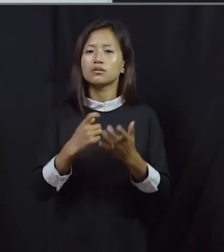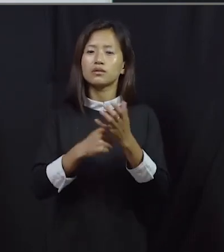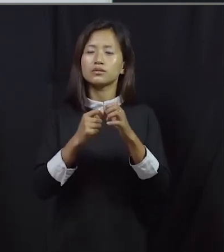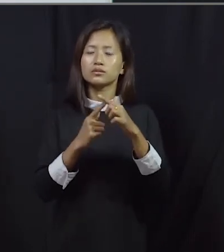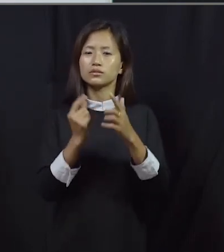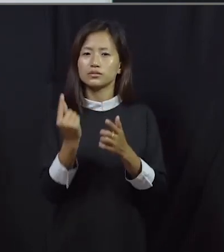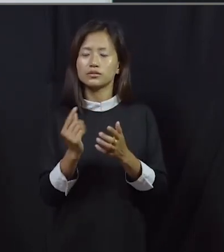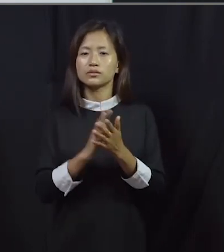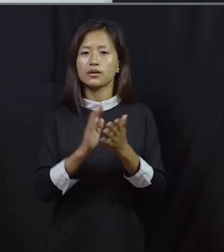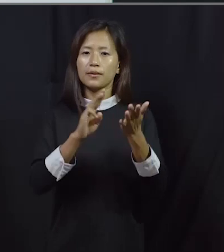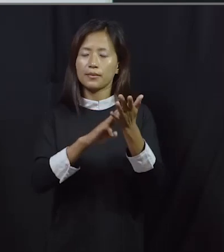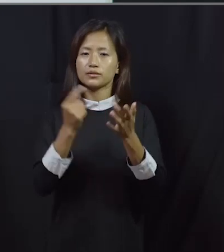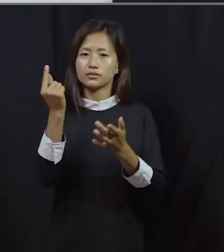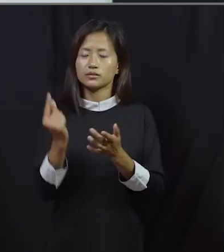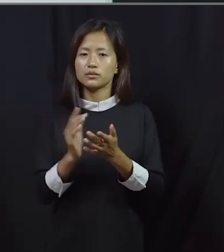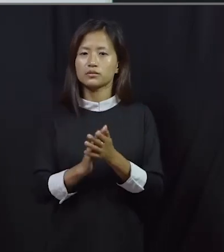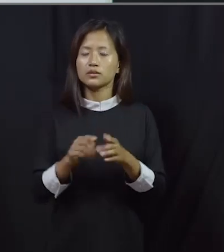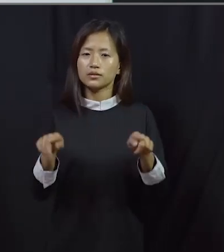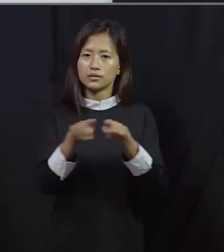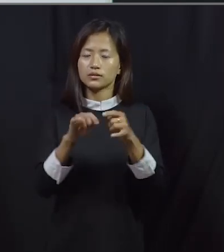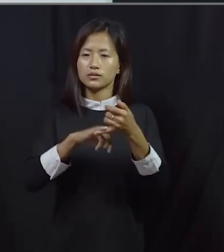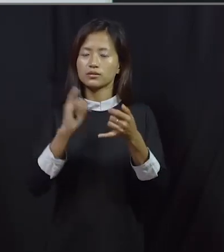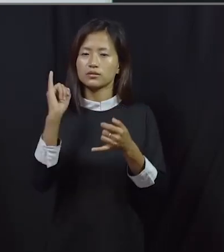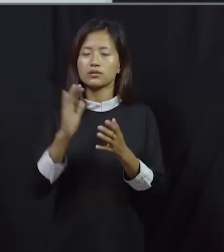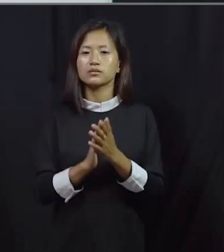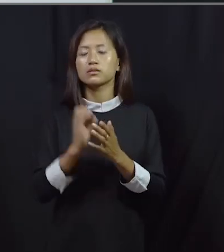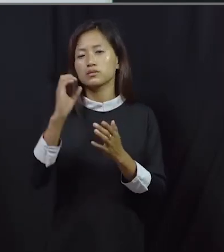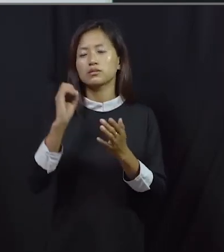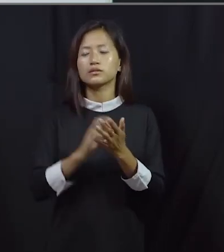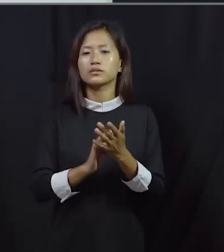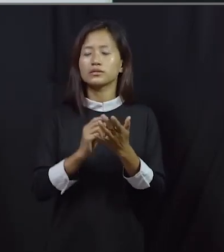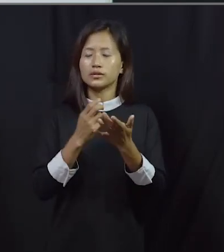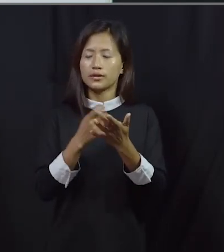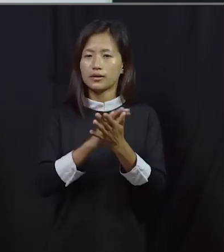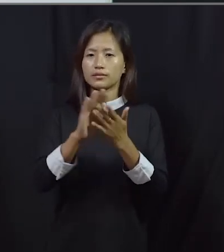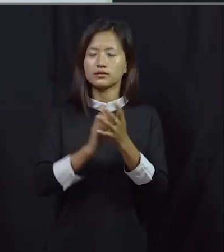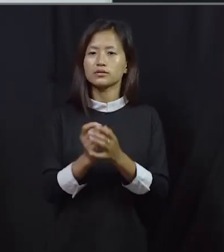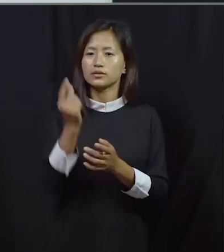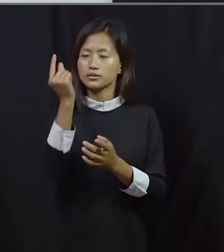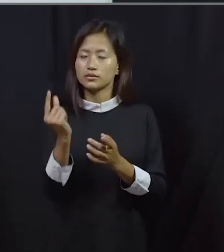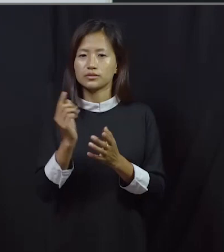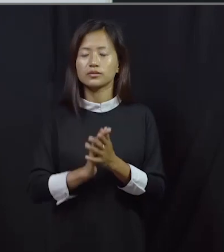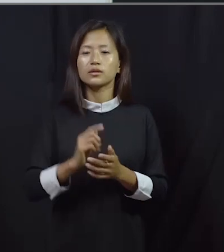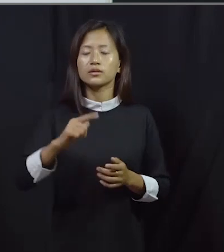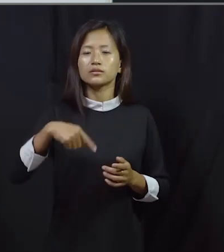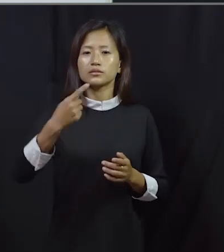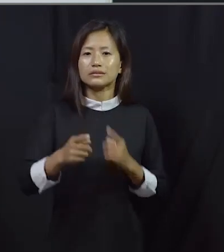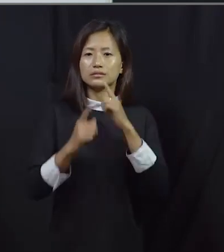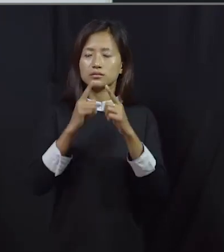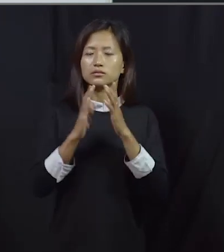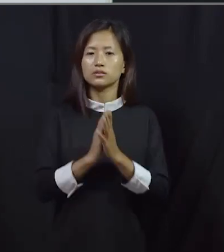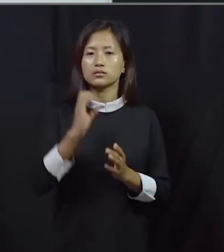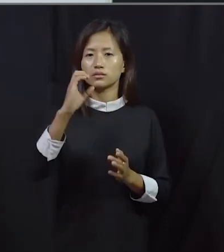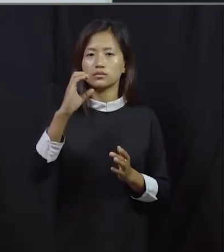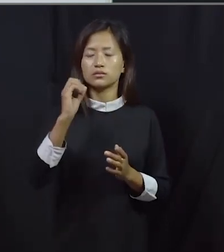of unit. It is a metric system of unit. It is very close to SI. It is a coherent system of units. Okay, I'll explain in my later next class what